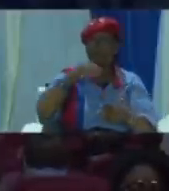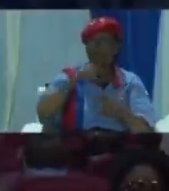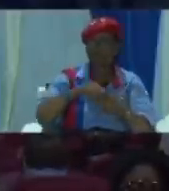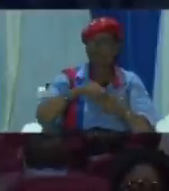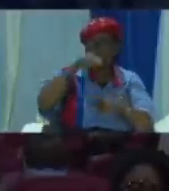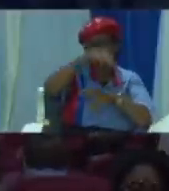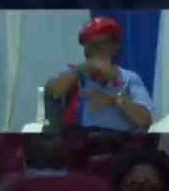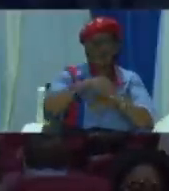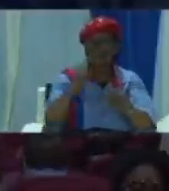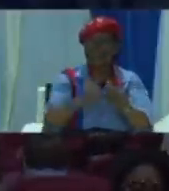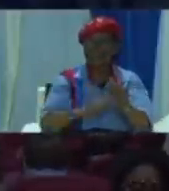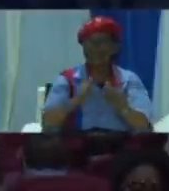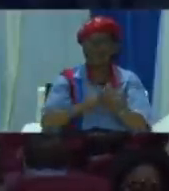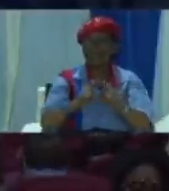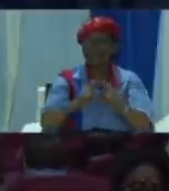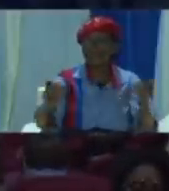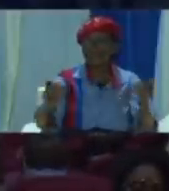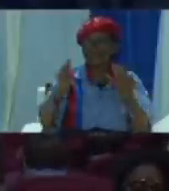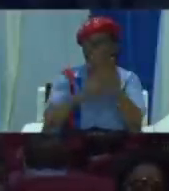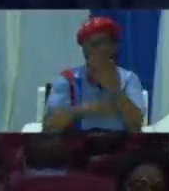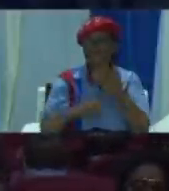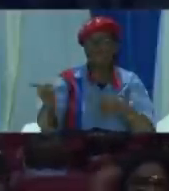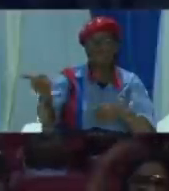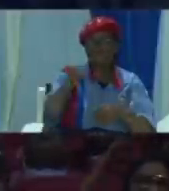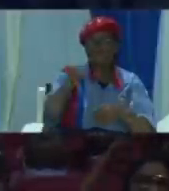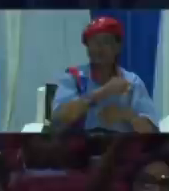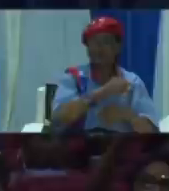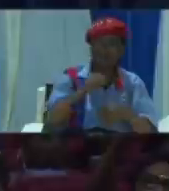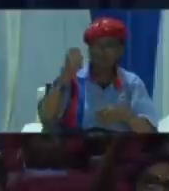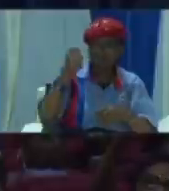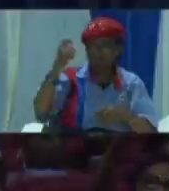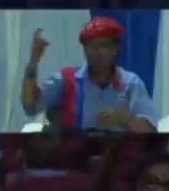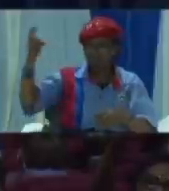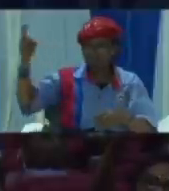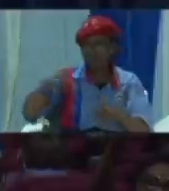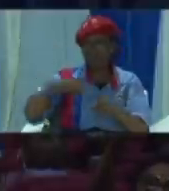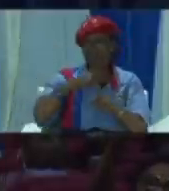Every greatness you dream about